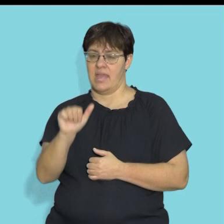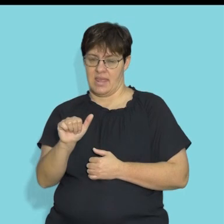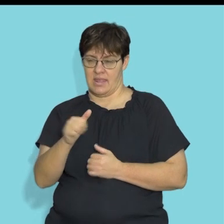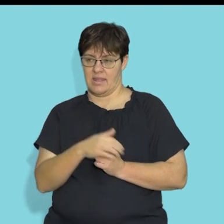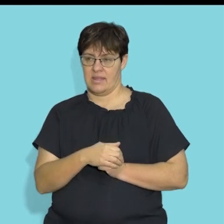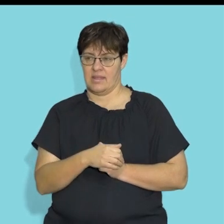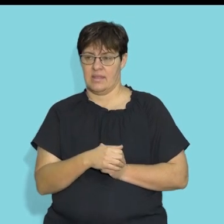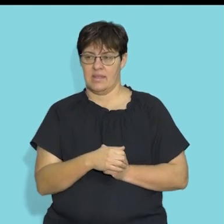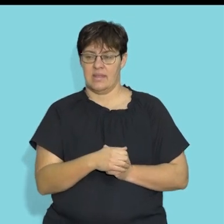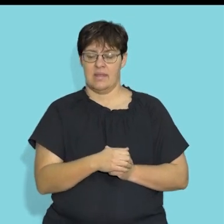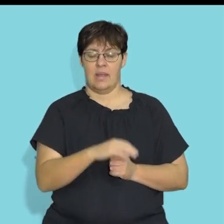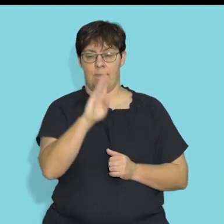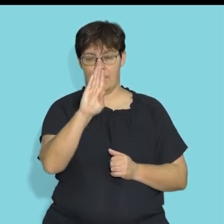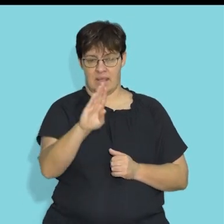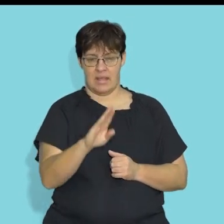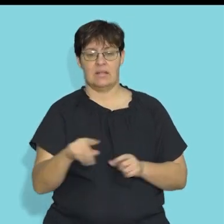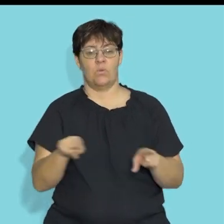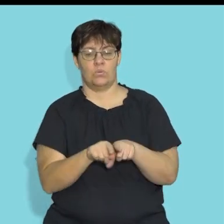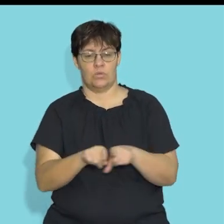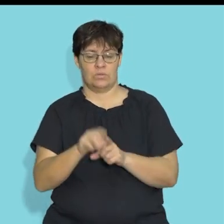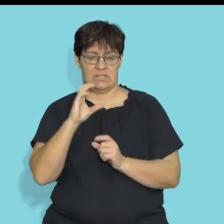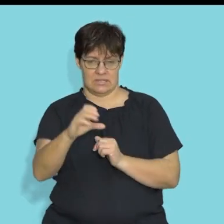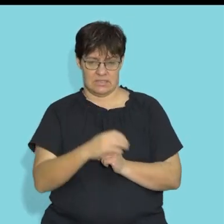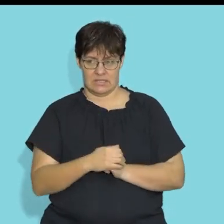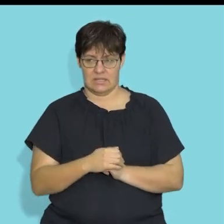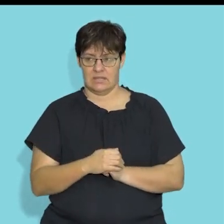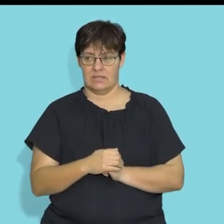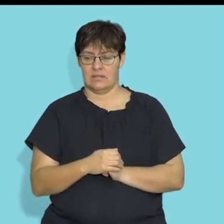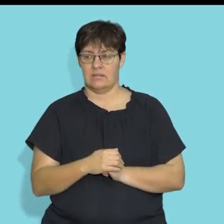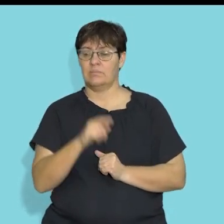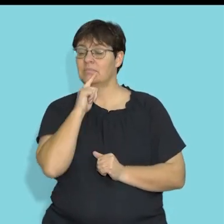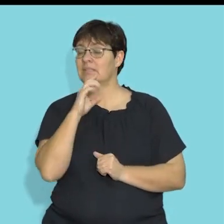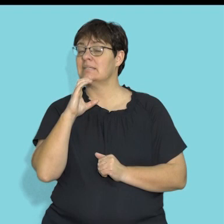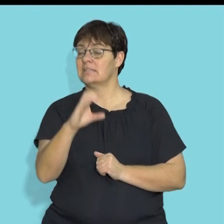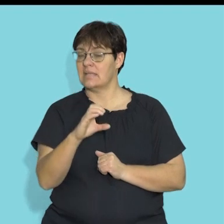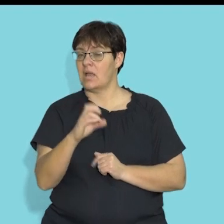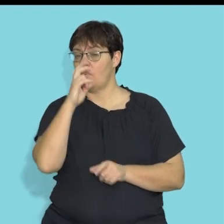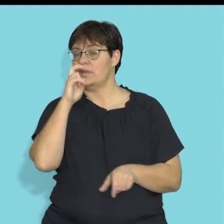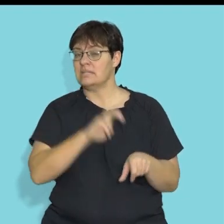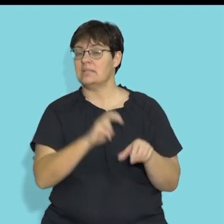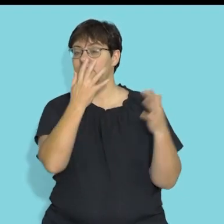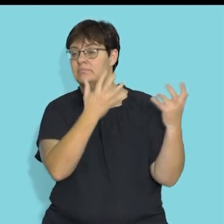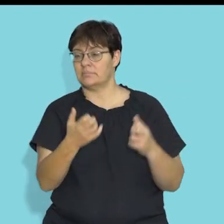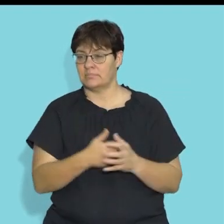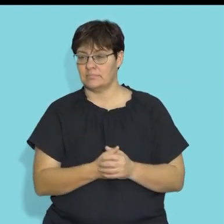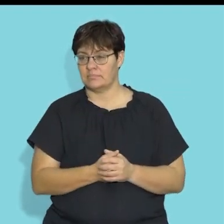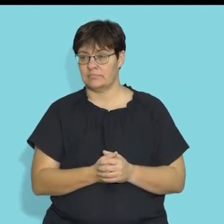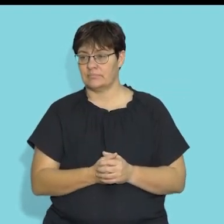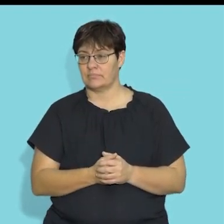A, B, and C. But this concentrations, we need to go work